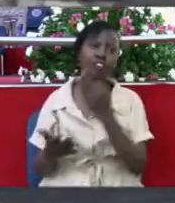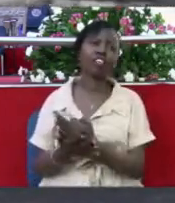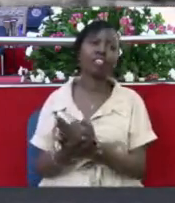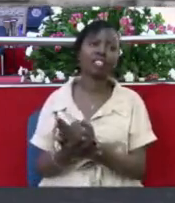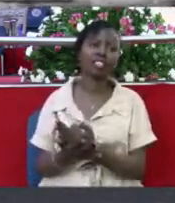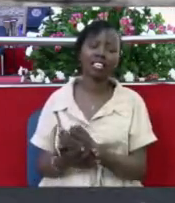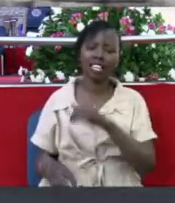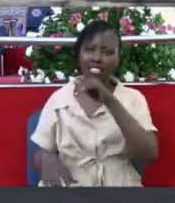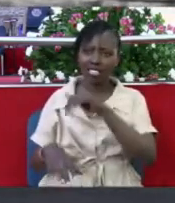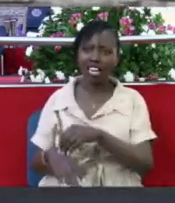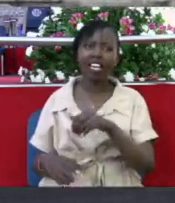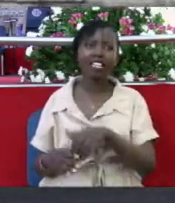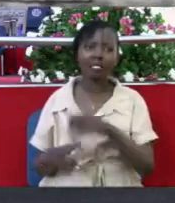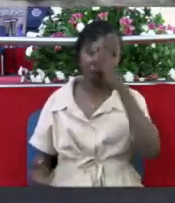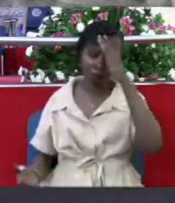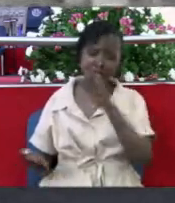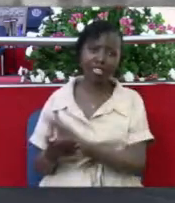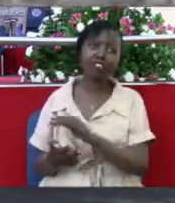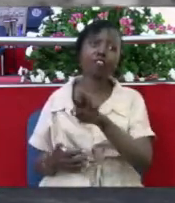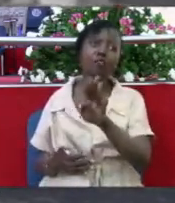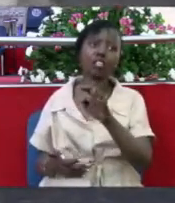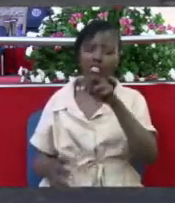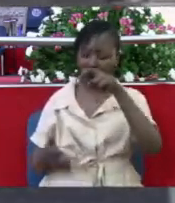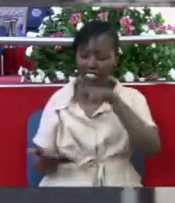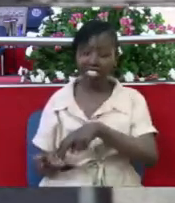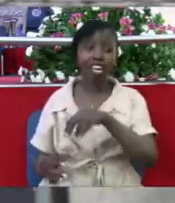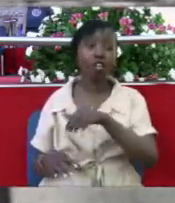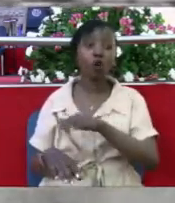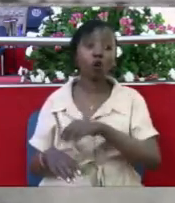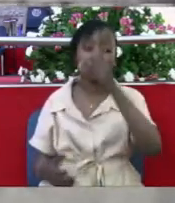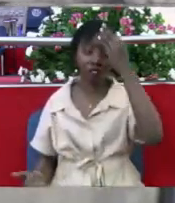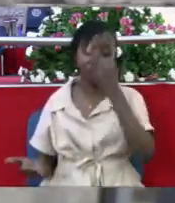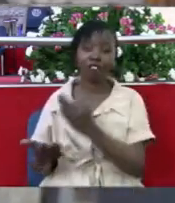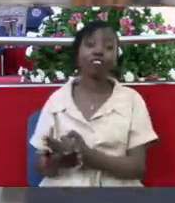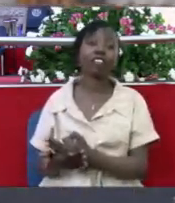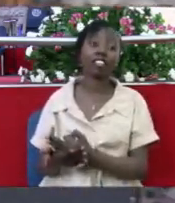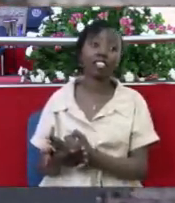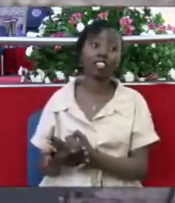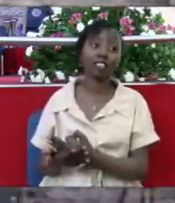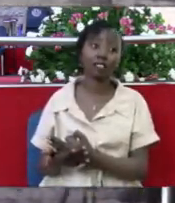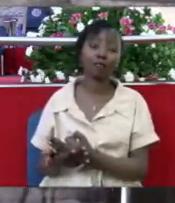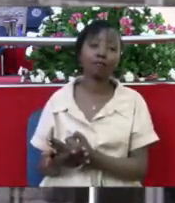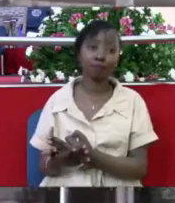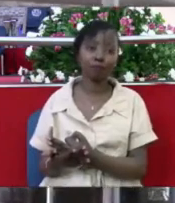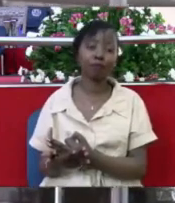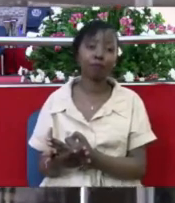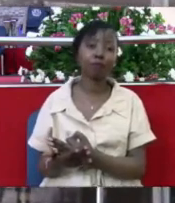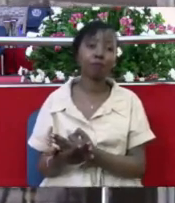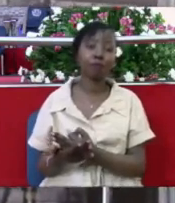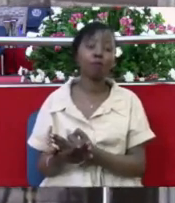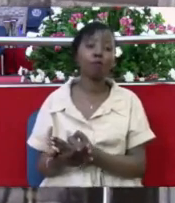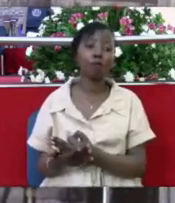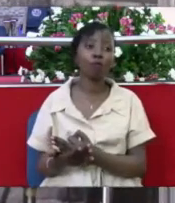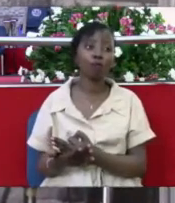beliefs. Simama kwa stand on your faith. Imani yako simamia. Stand on your beliefs. Simamia kile unachoamini. We're going to very